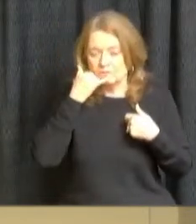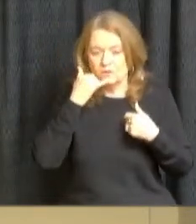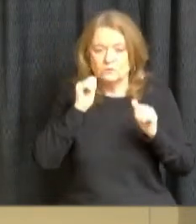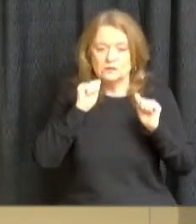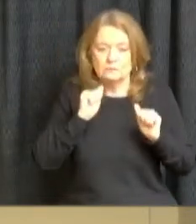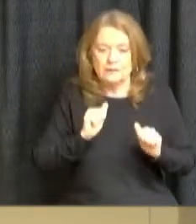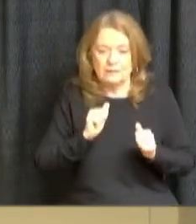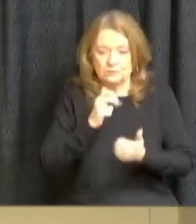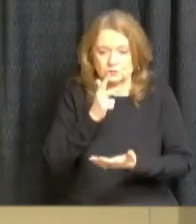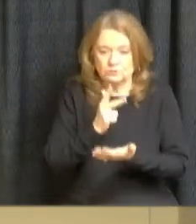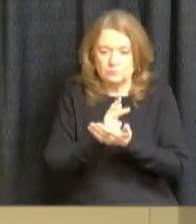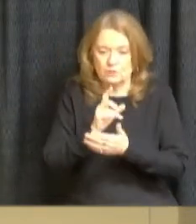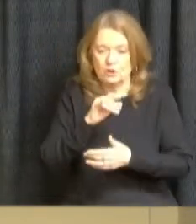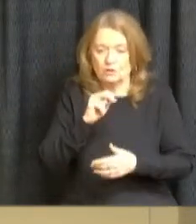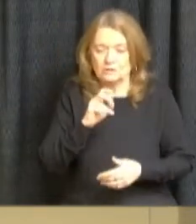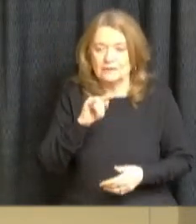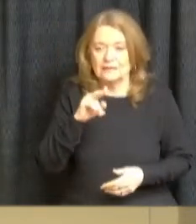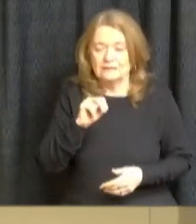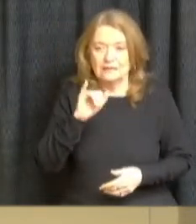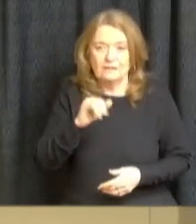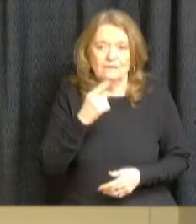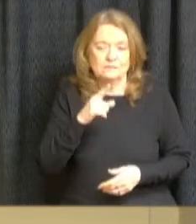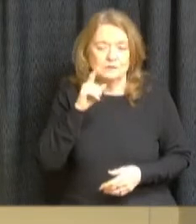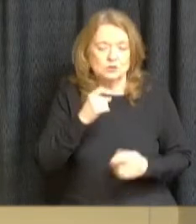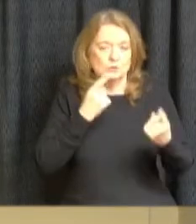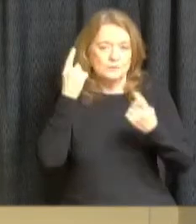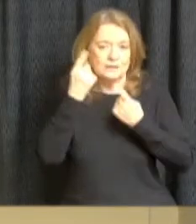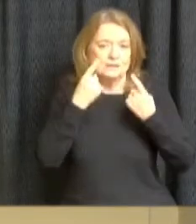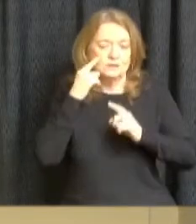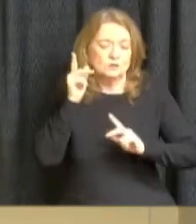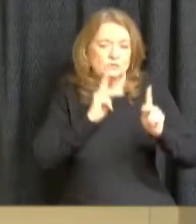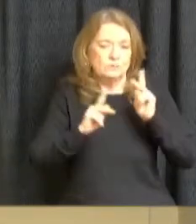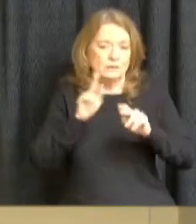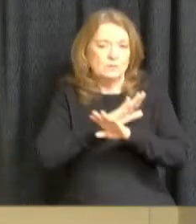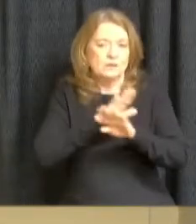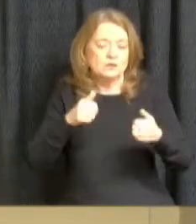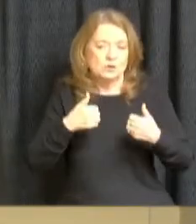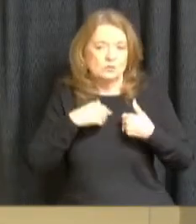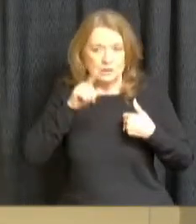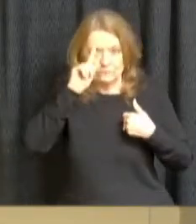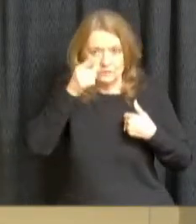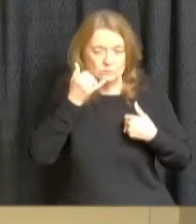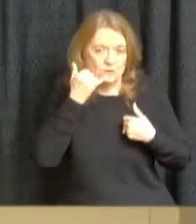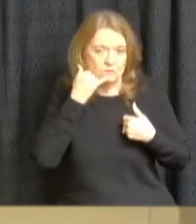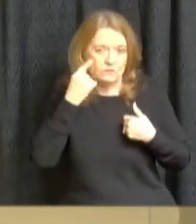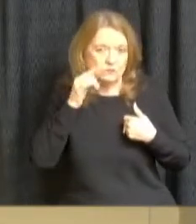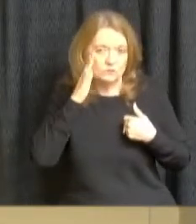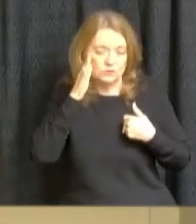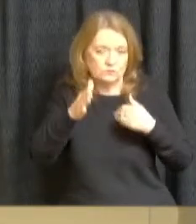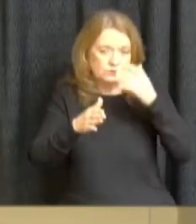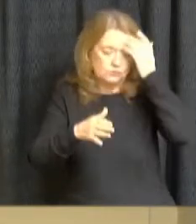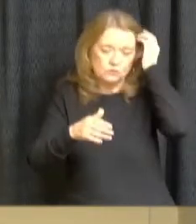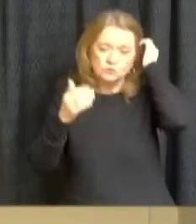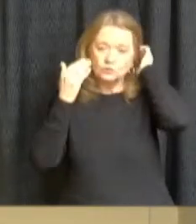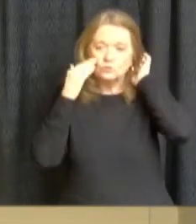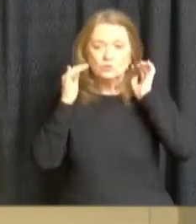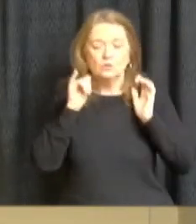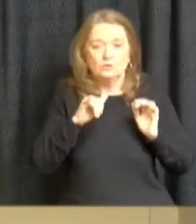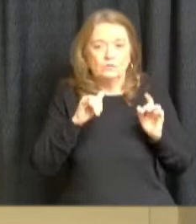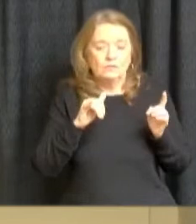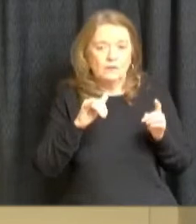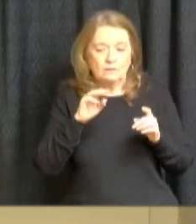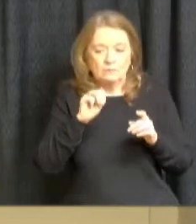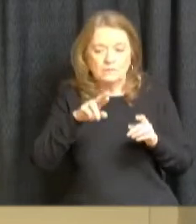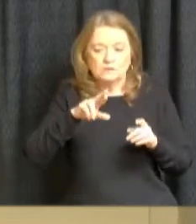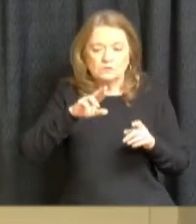be able to park downtown, and that's something that should be considered for people that don't have smartphones for the future. And I do know that Mr.